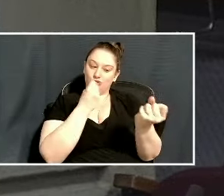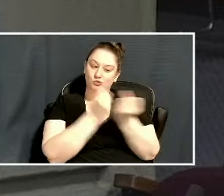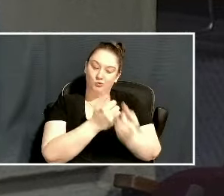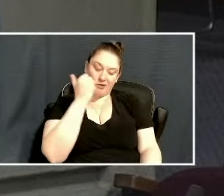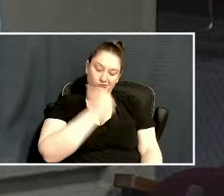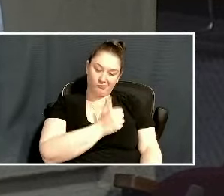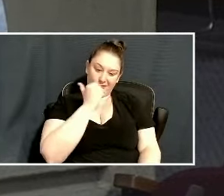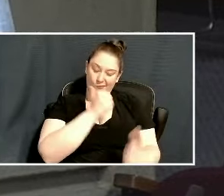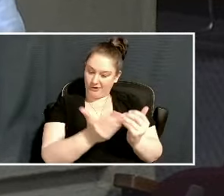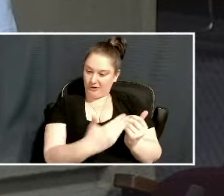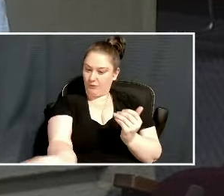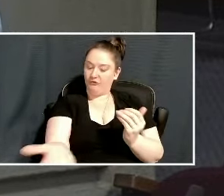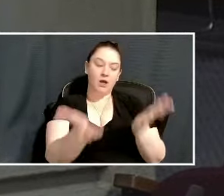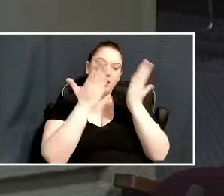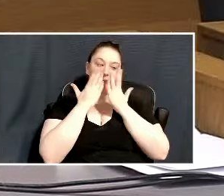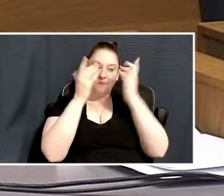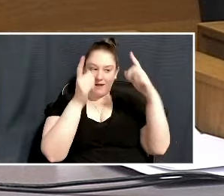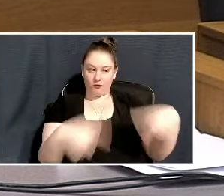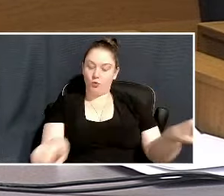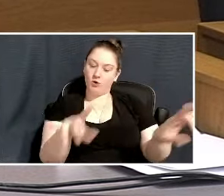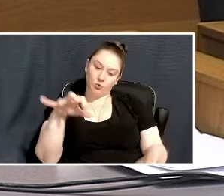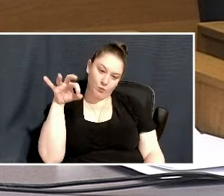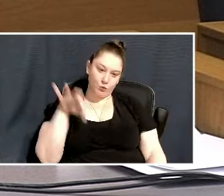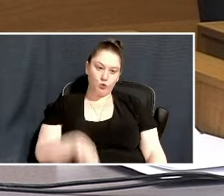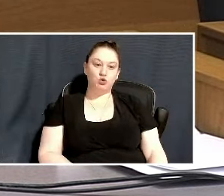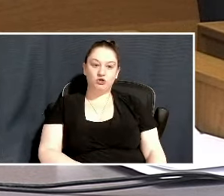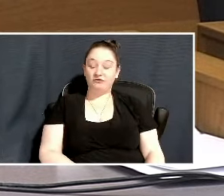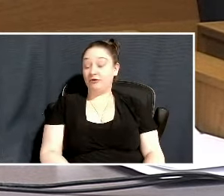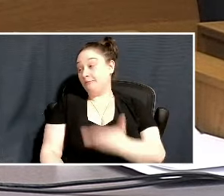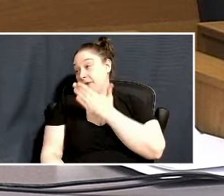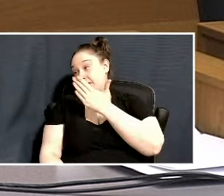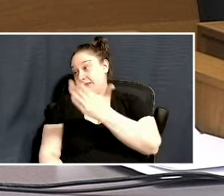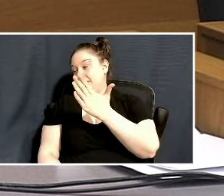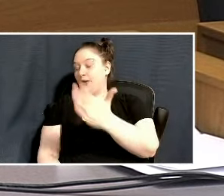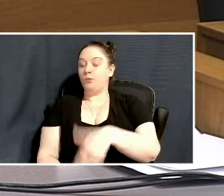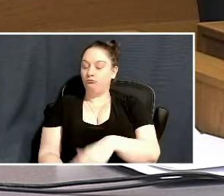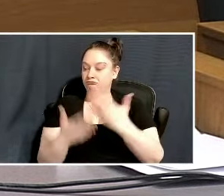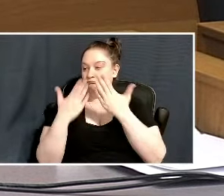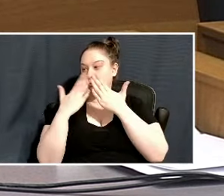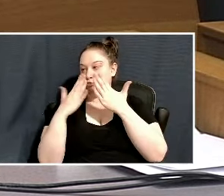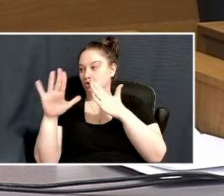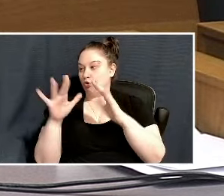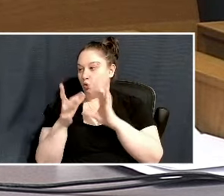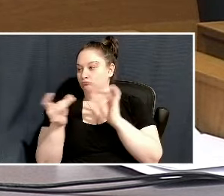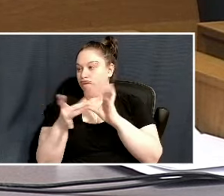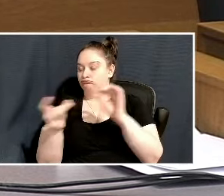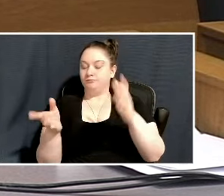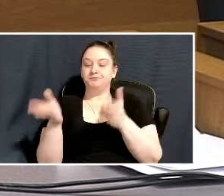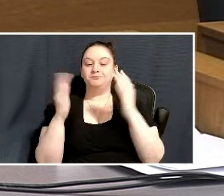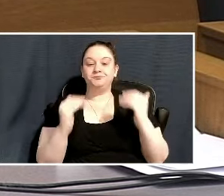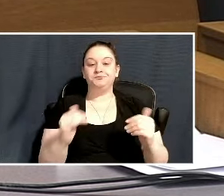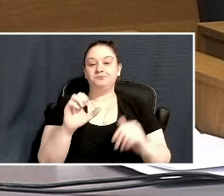you all. You deserve that. Thank you. Appreciate those words. Sarah Parkinson.